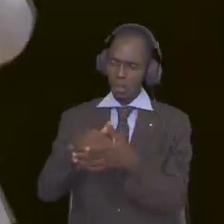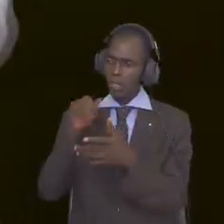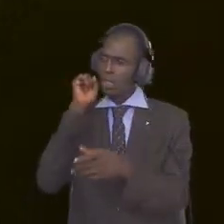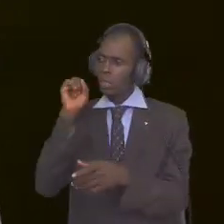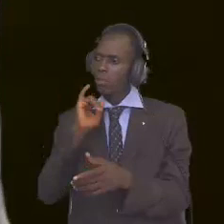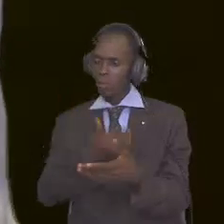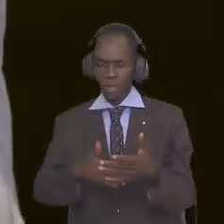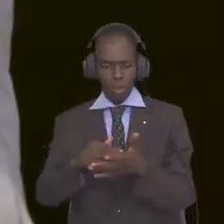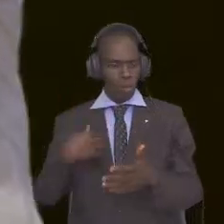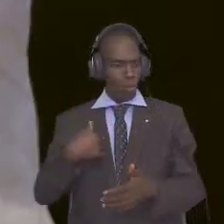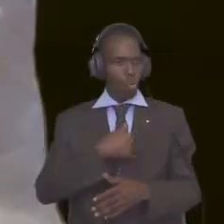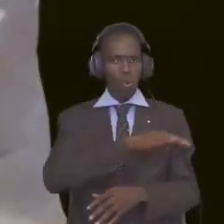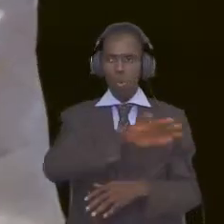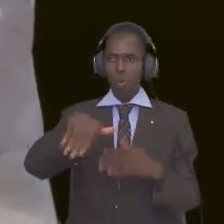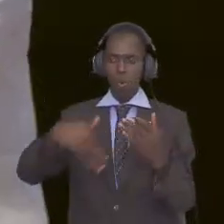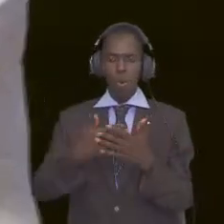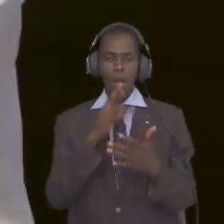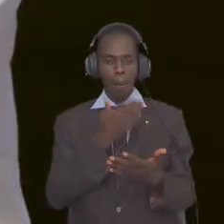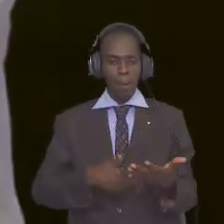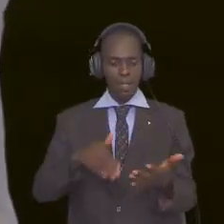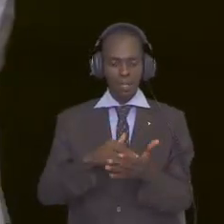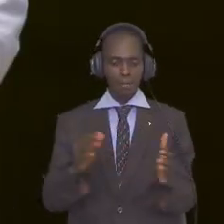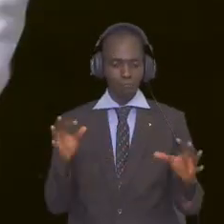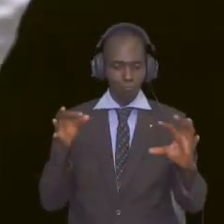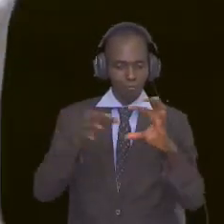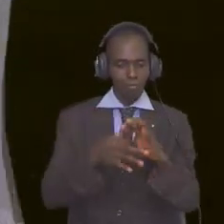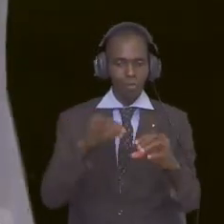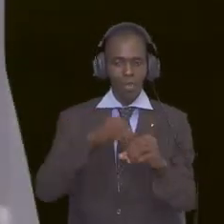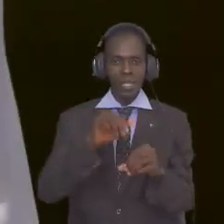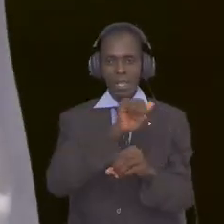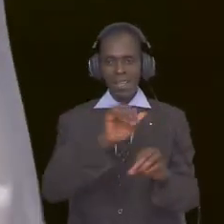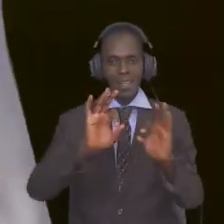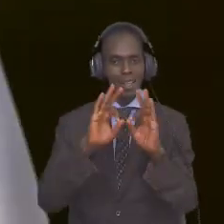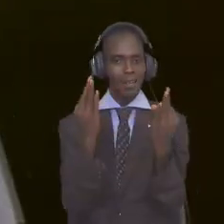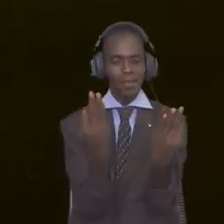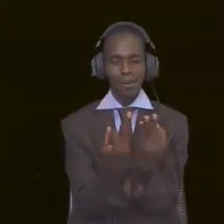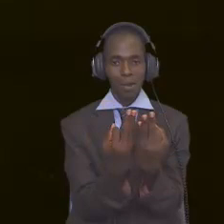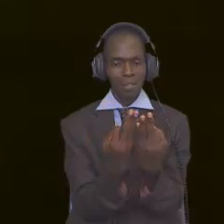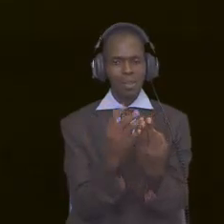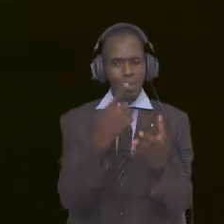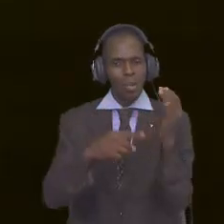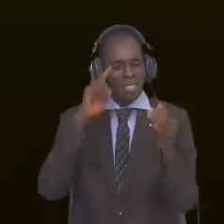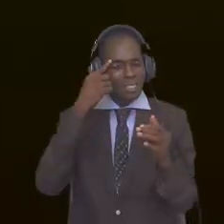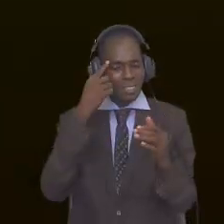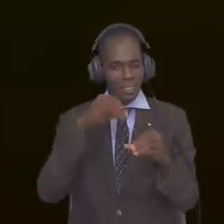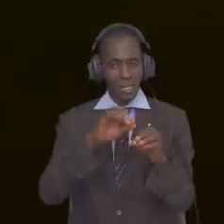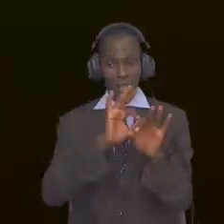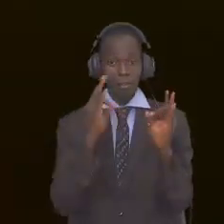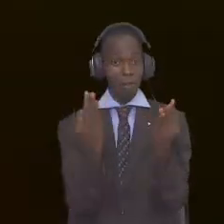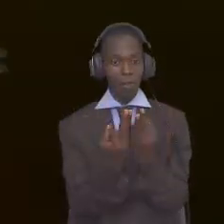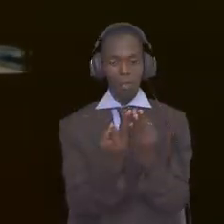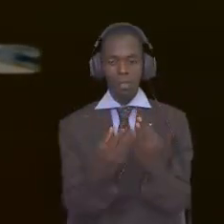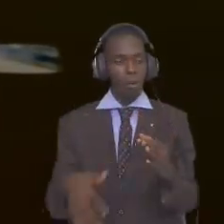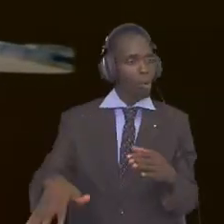are born again, and he puts us in the family. What do you think of a family that they never talk at